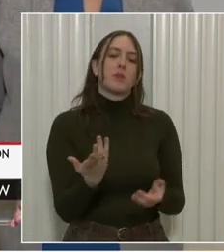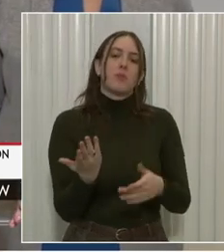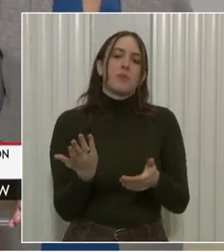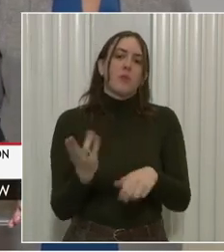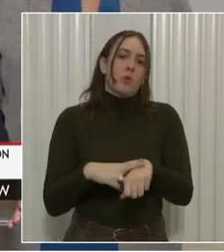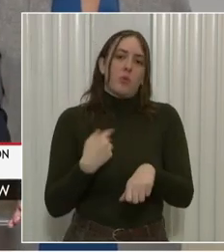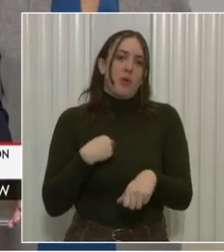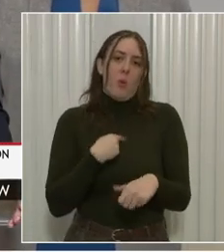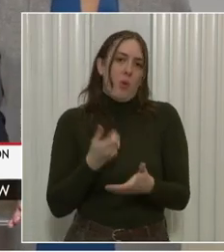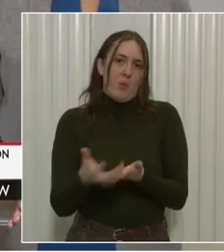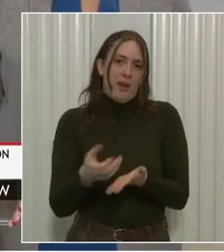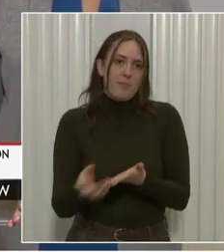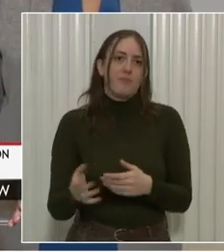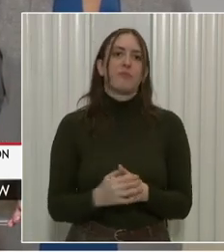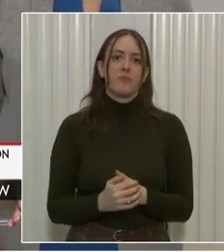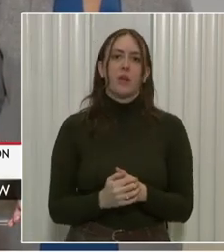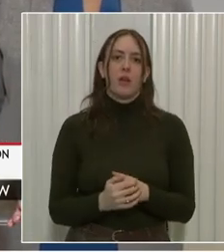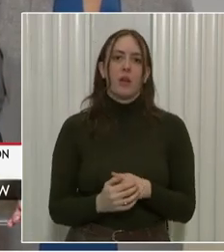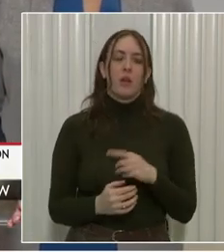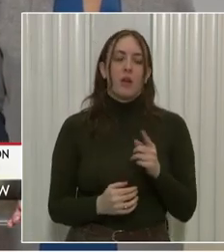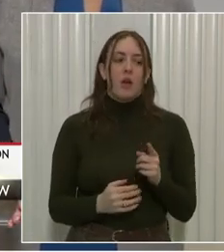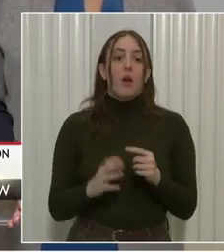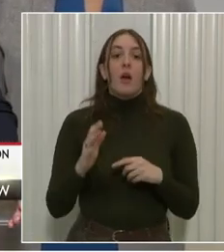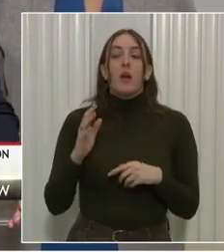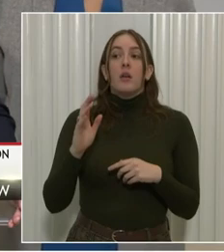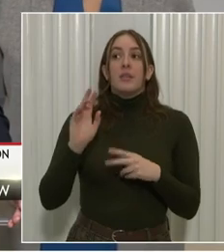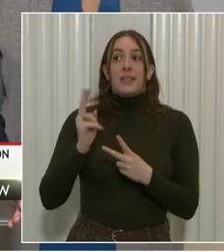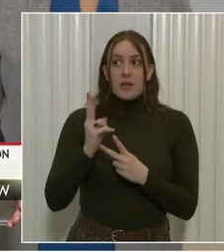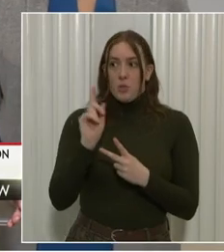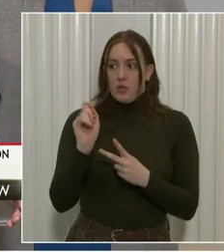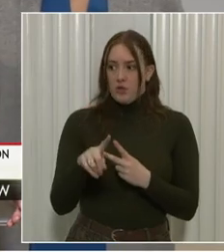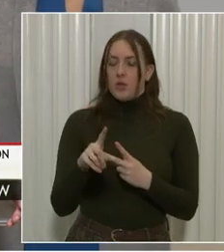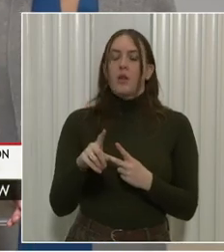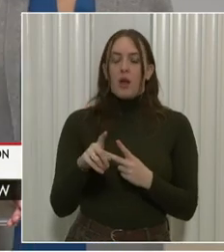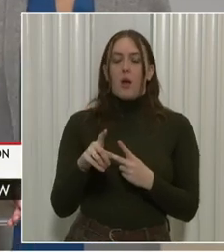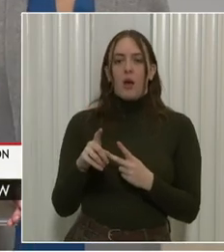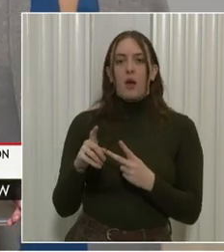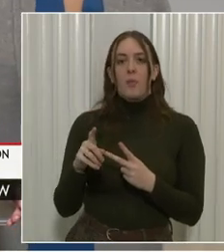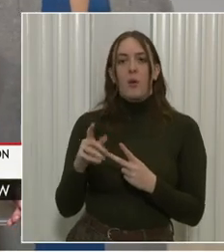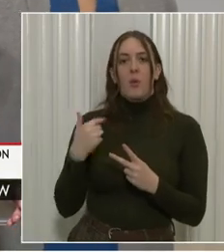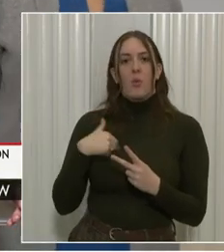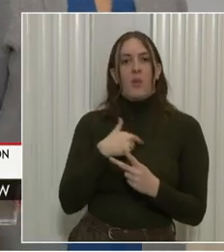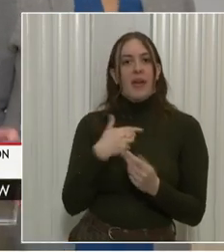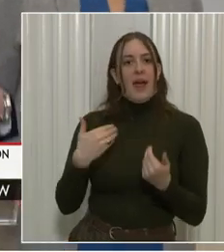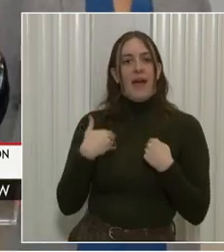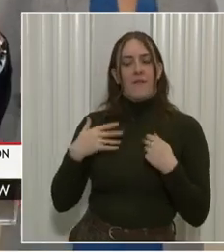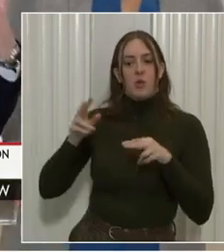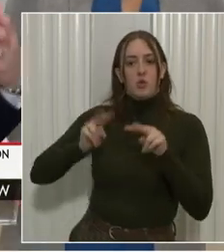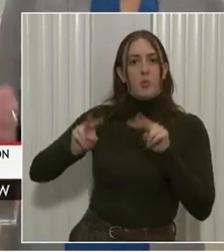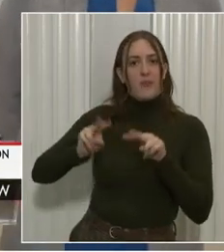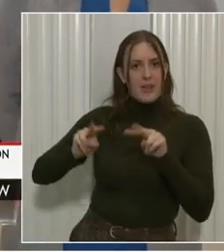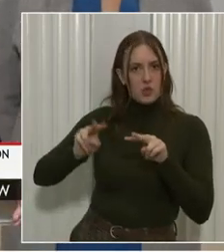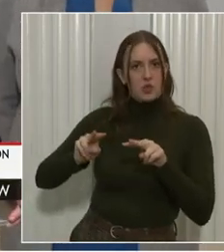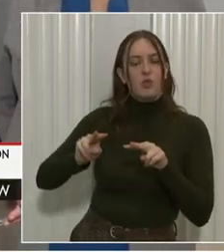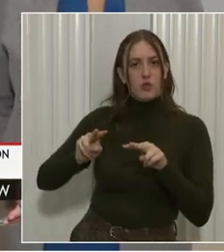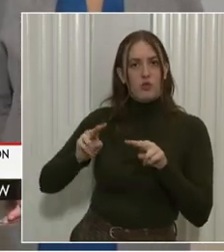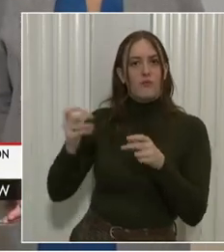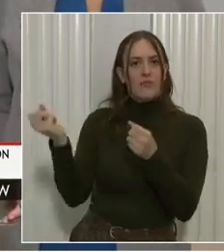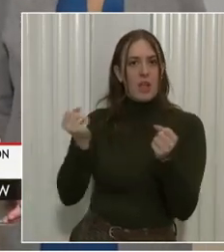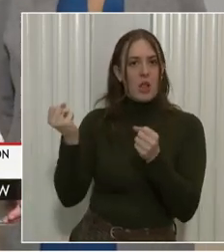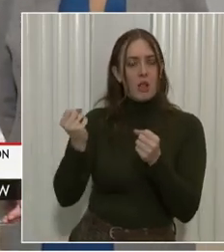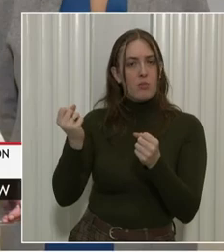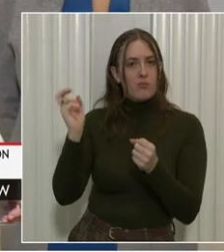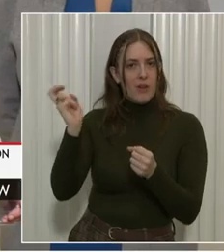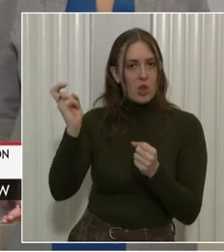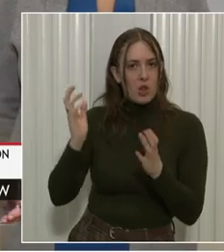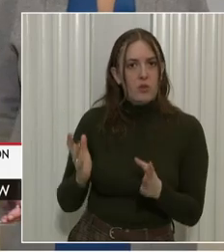part of your question, these are in our EMS supervisor vehicles. These are our EMS supervisors that we